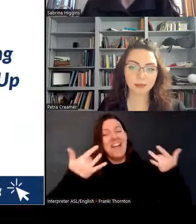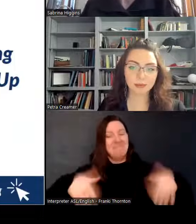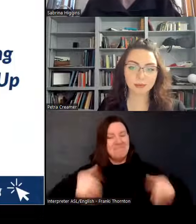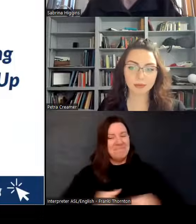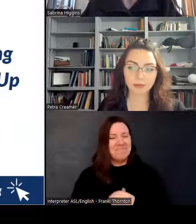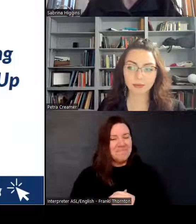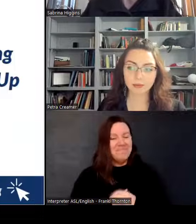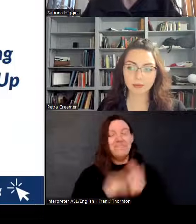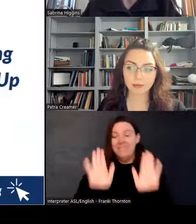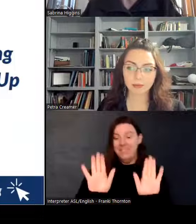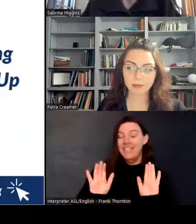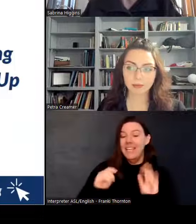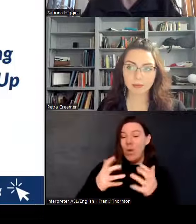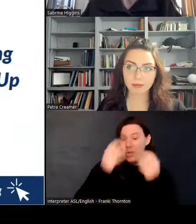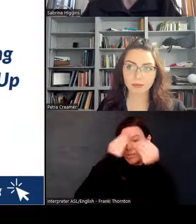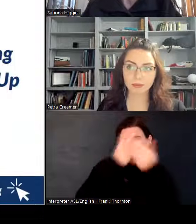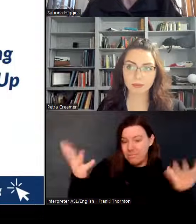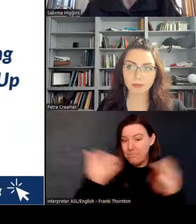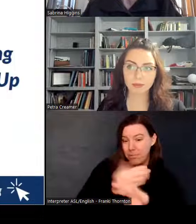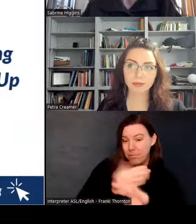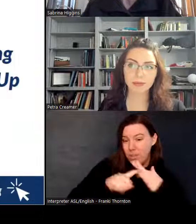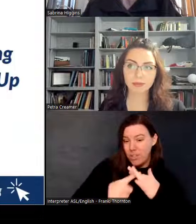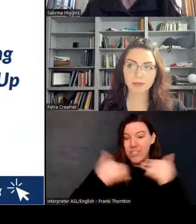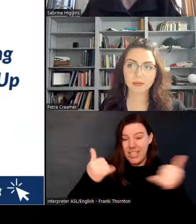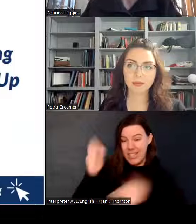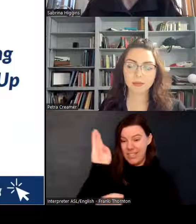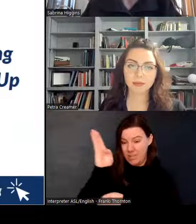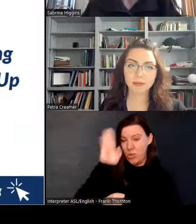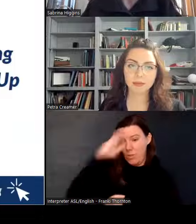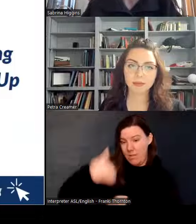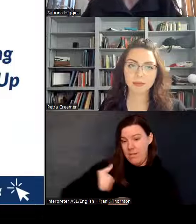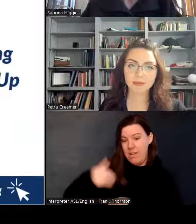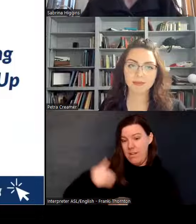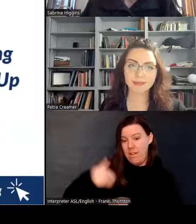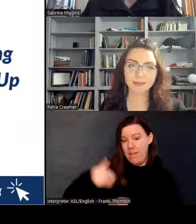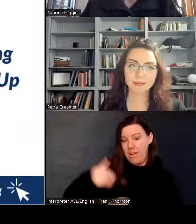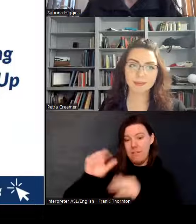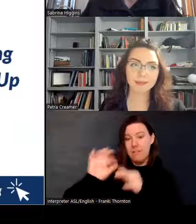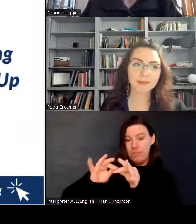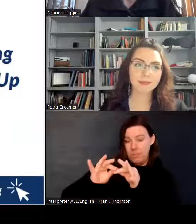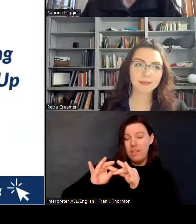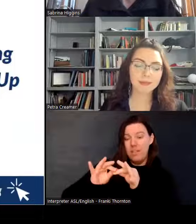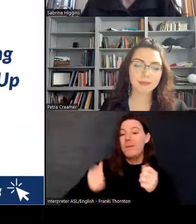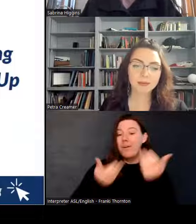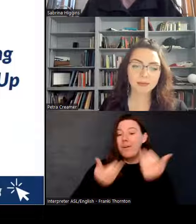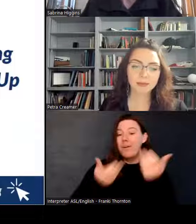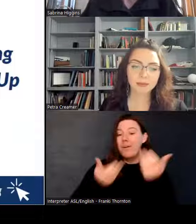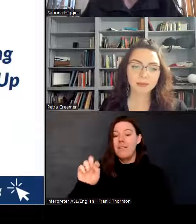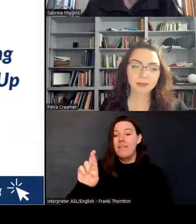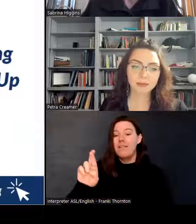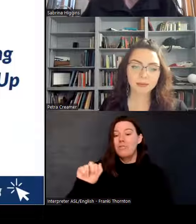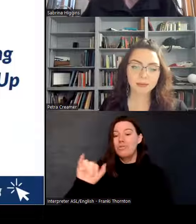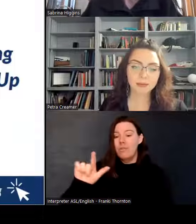is available in American Sign Language with interpretation provided by trailblazing interpreters. Due to Zoom's limitation on